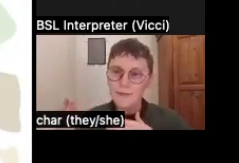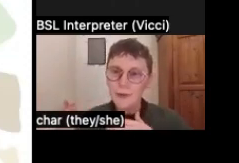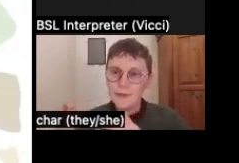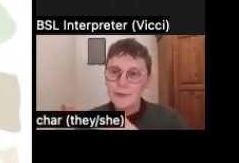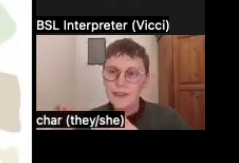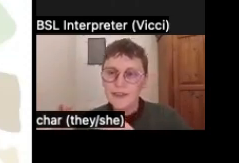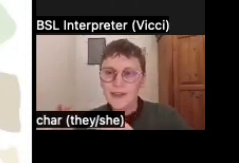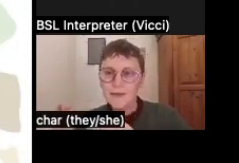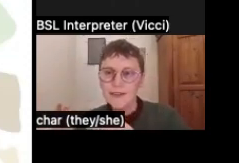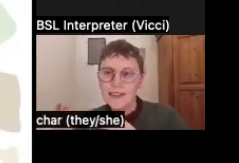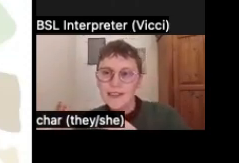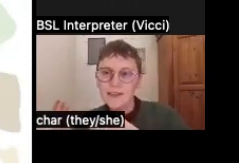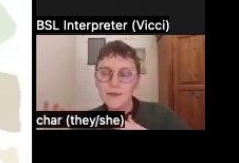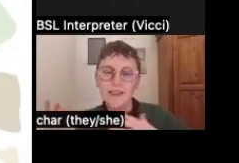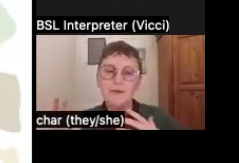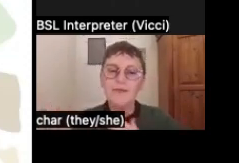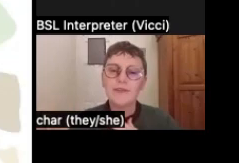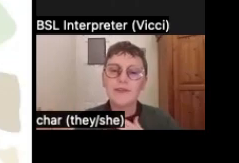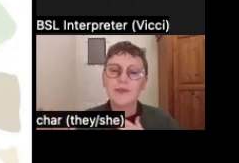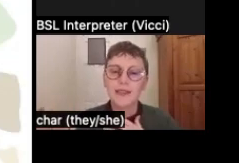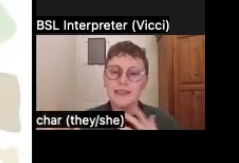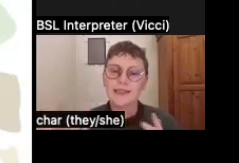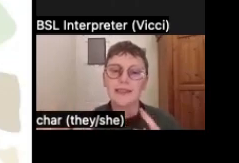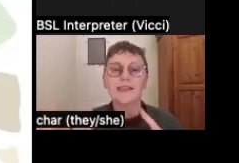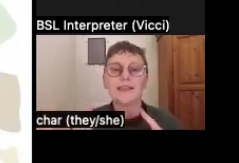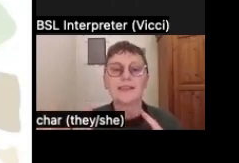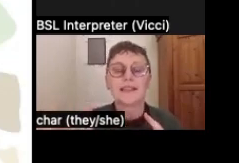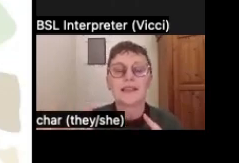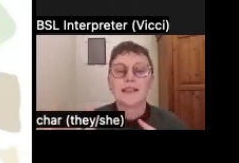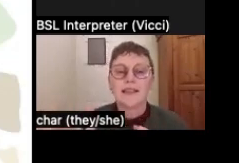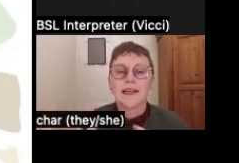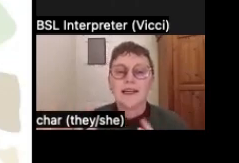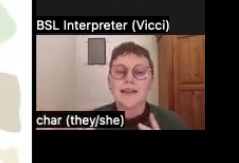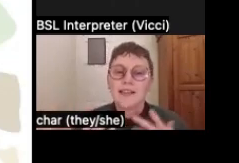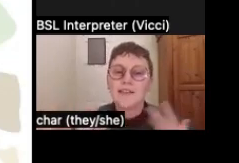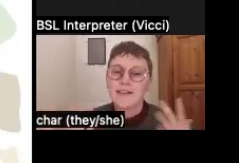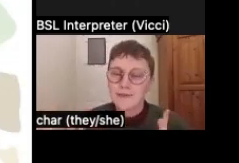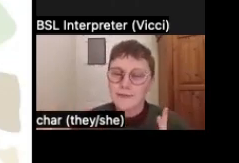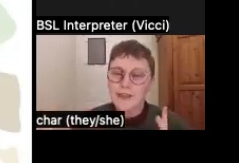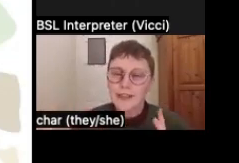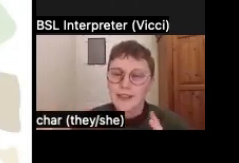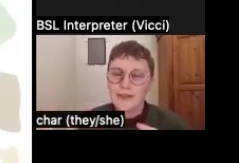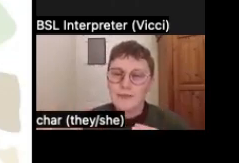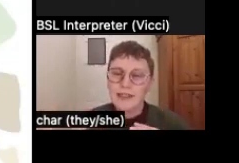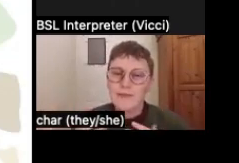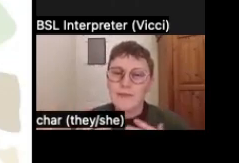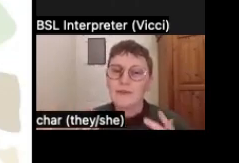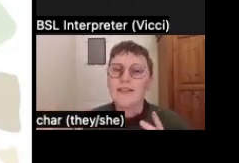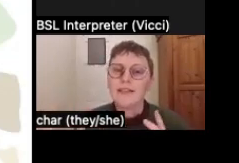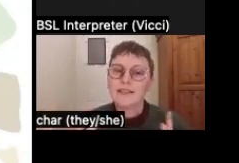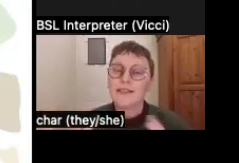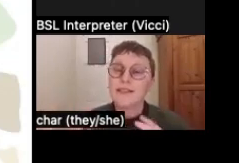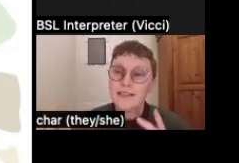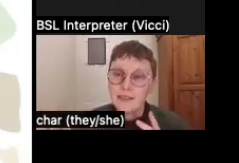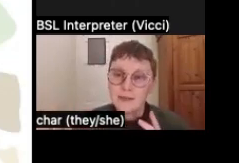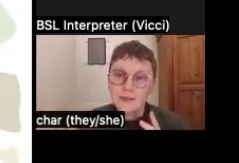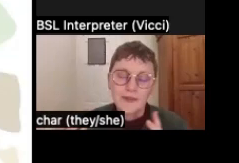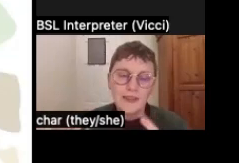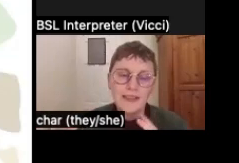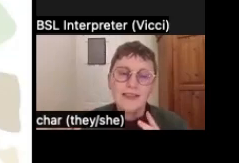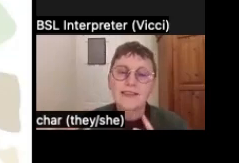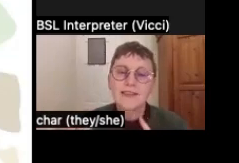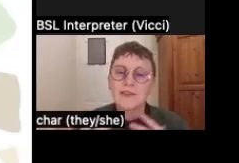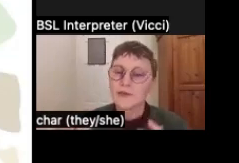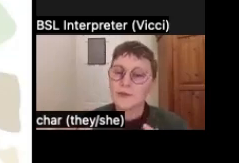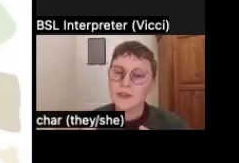echoes of postmodernist fragmentation, but to me it feels quite distinct. I think of it as something that might embrace these ideals